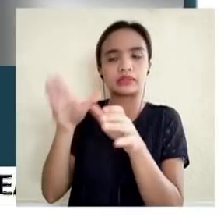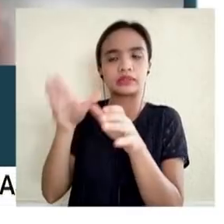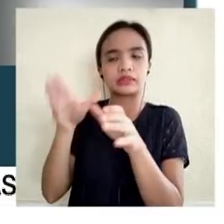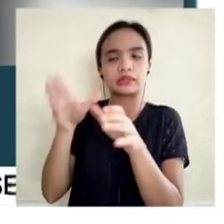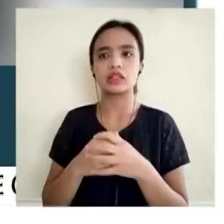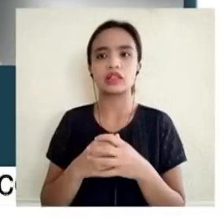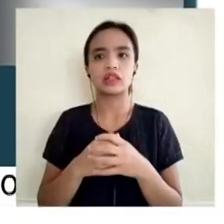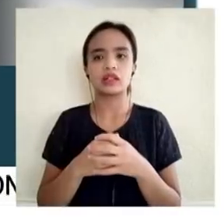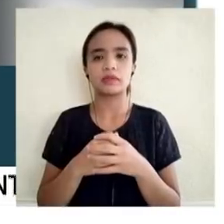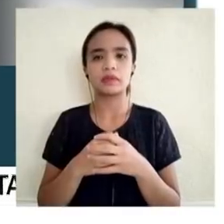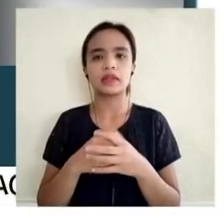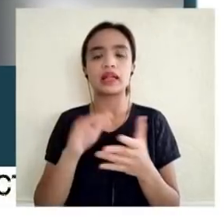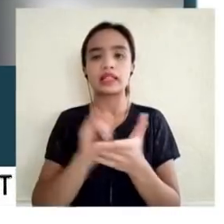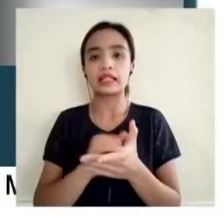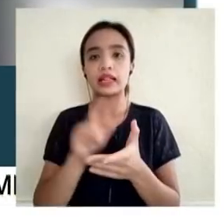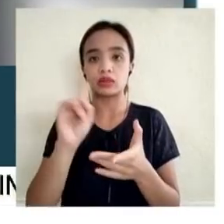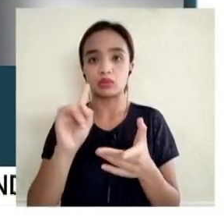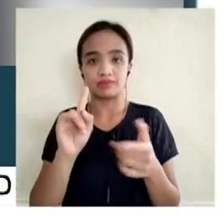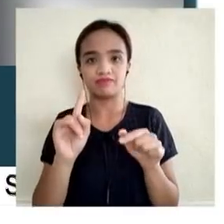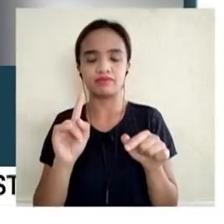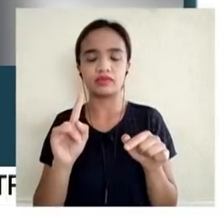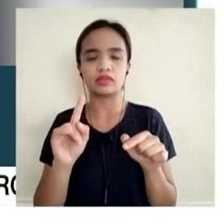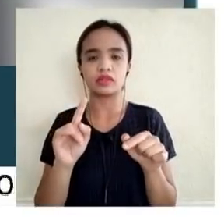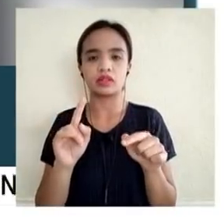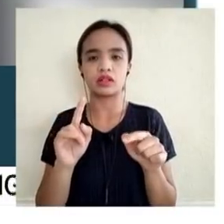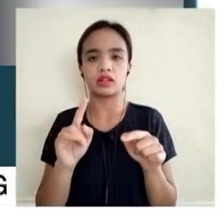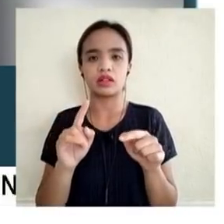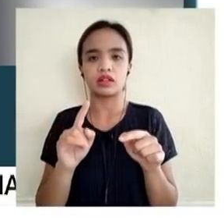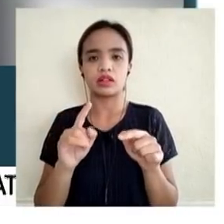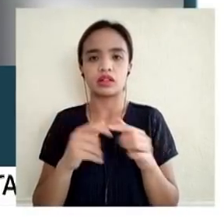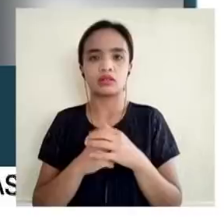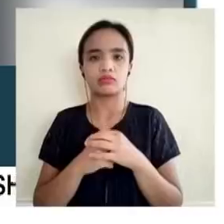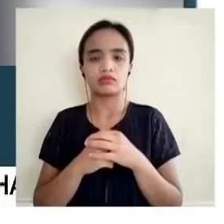that institution will